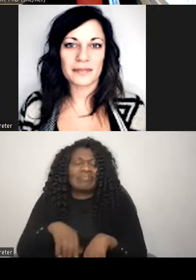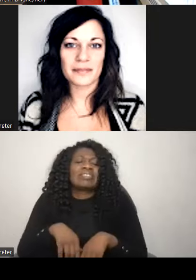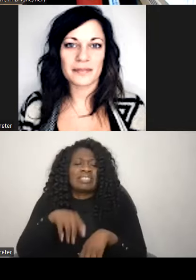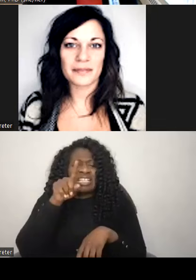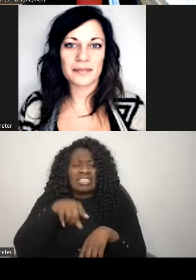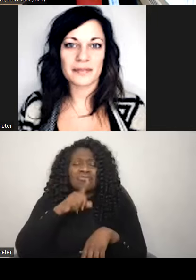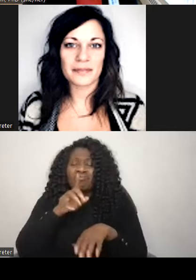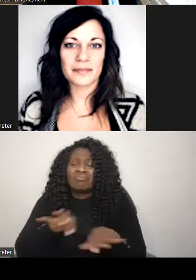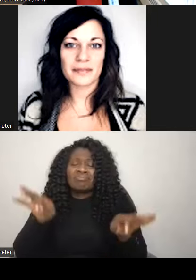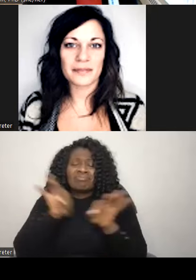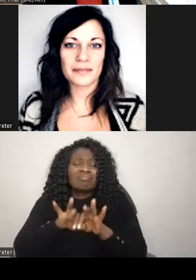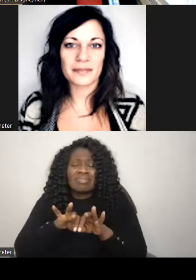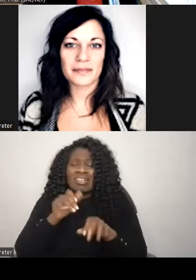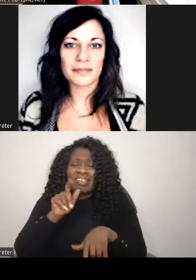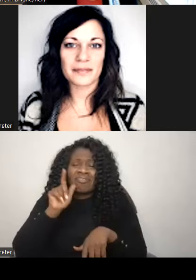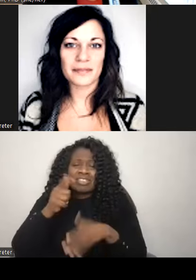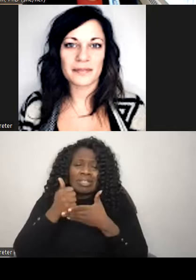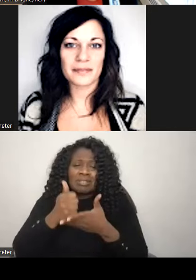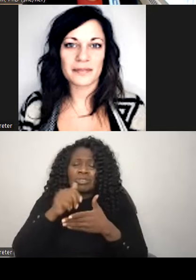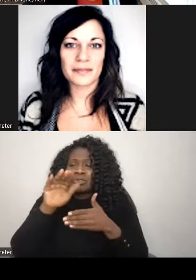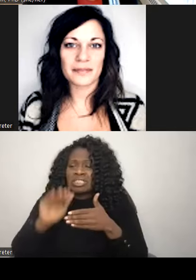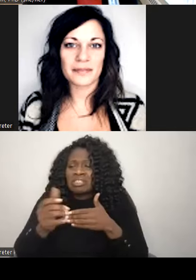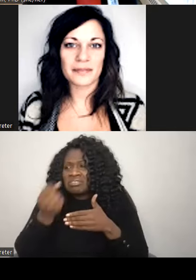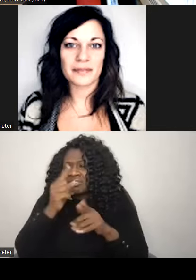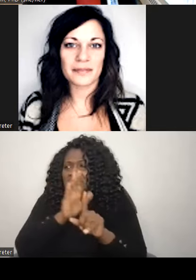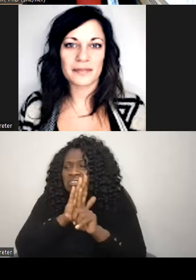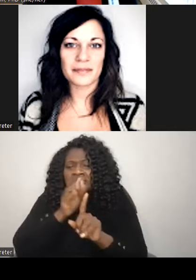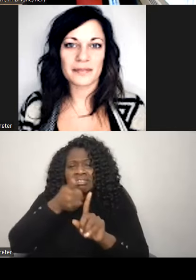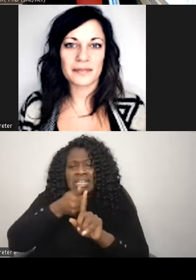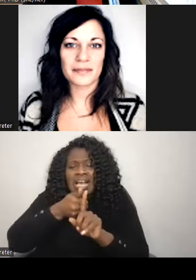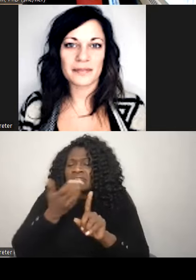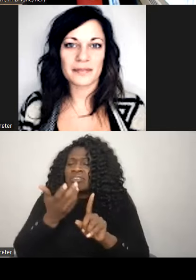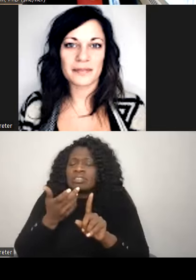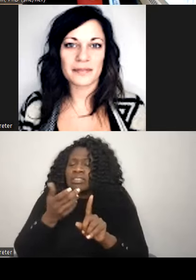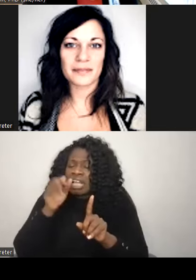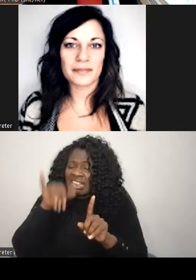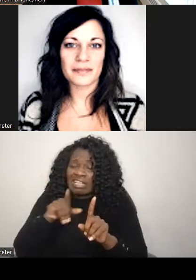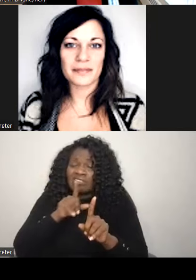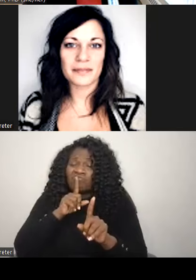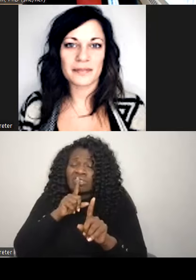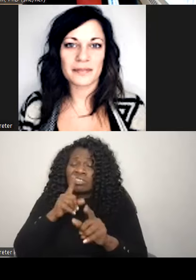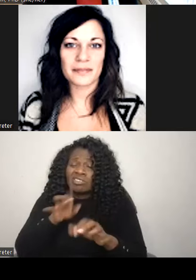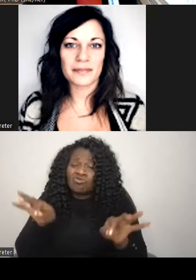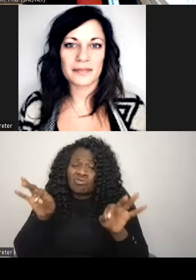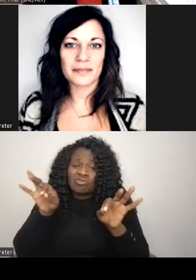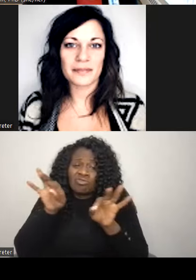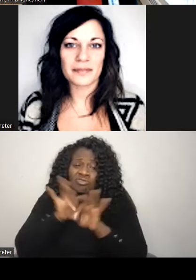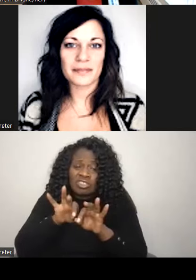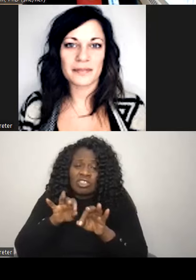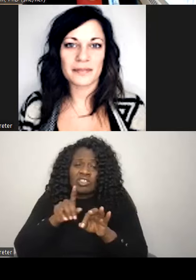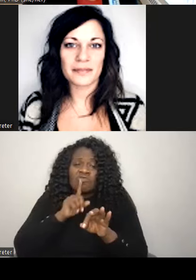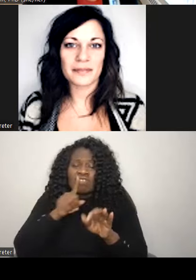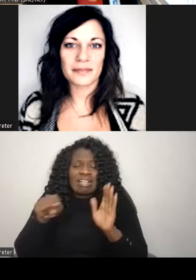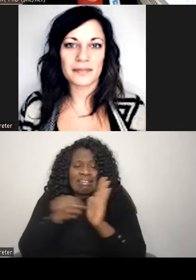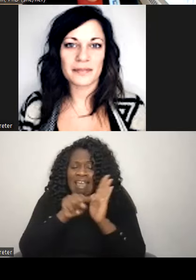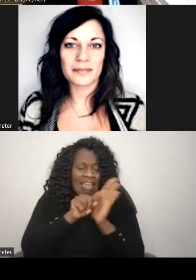all really important, and then eventually helping your child understand themselves, which is a critical part about buffering them from negative